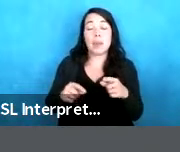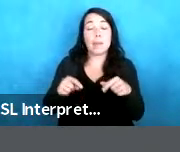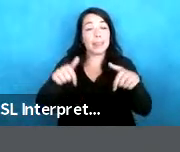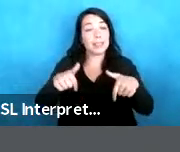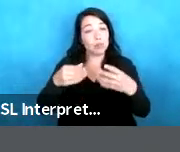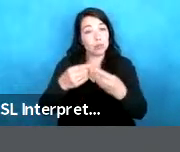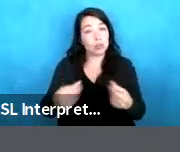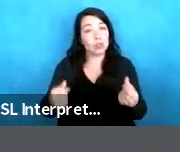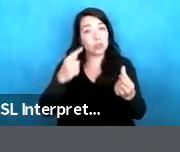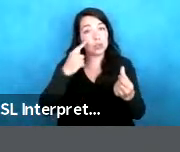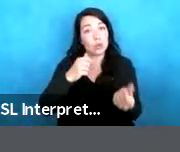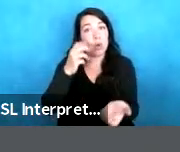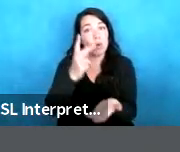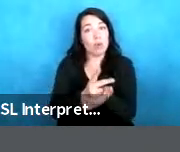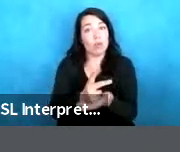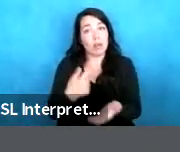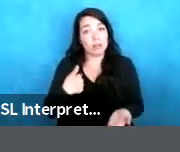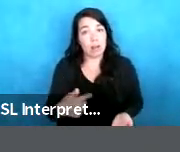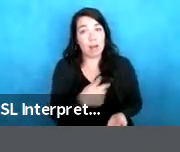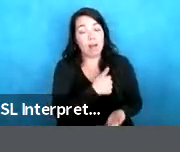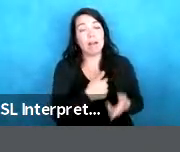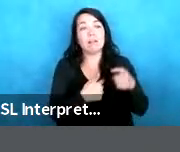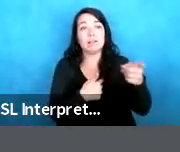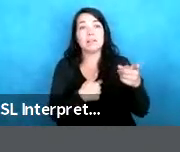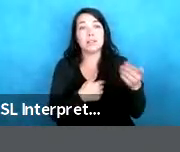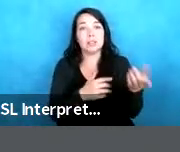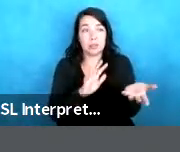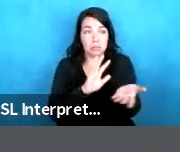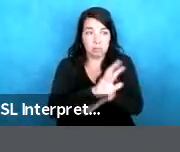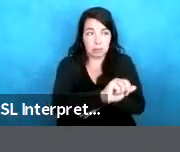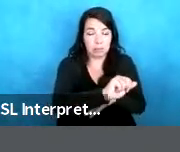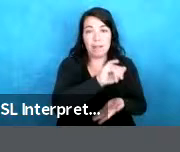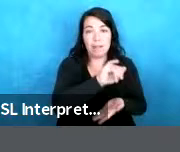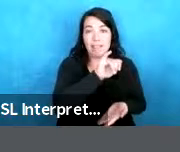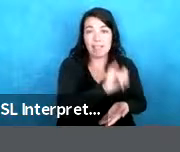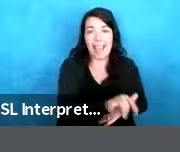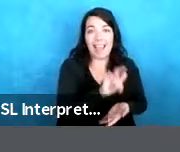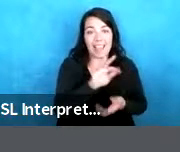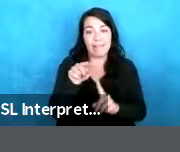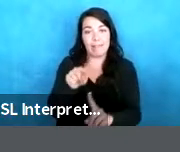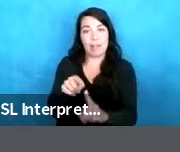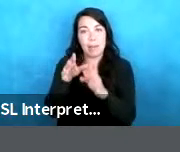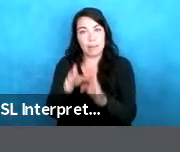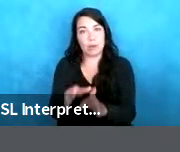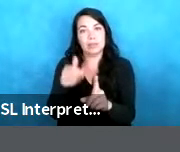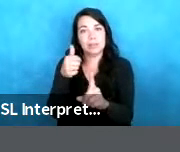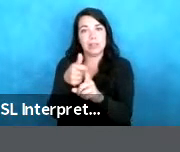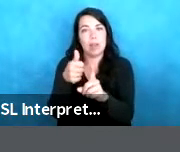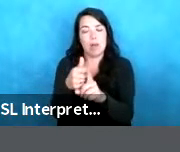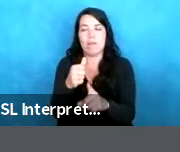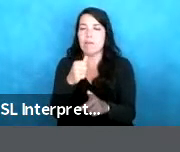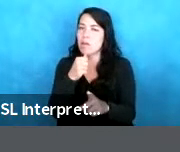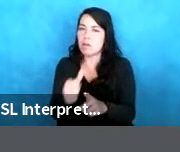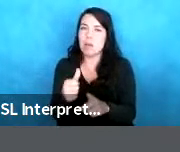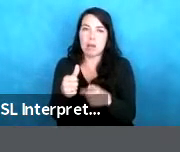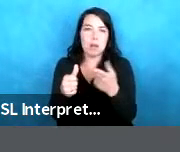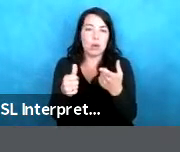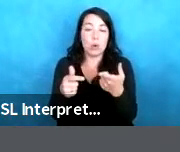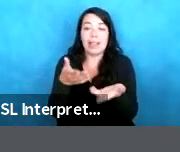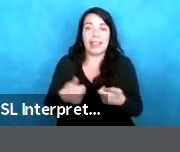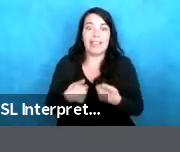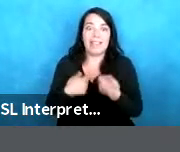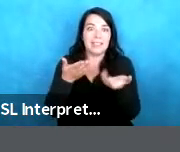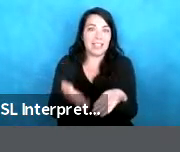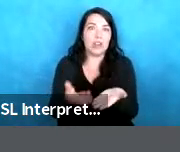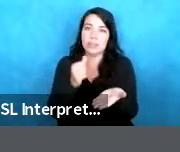debris, and abandoned vehicles if owners of an individual property do not timely undertake such removal, and providing that the governing body of the City of Española, the